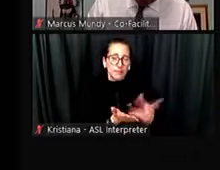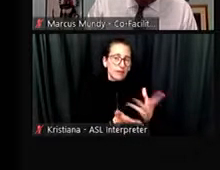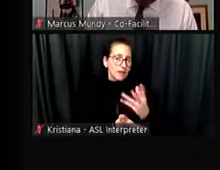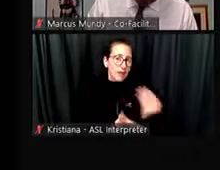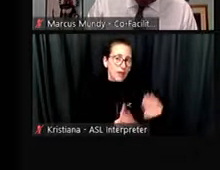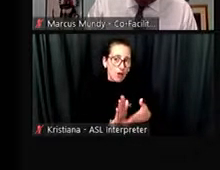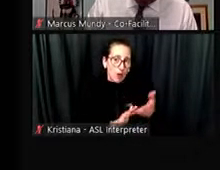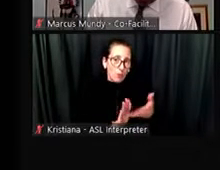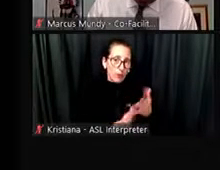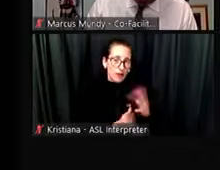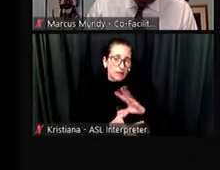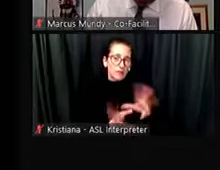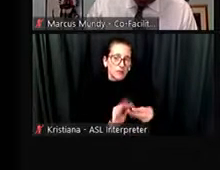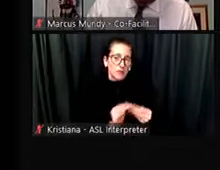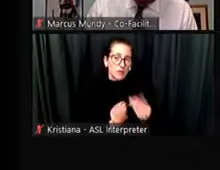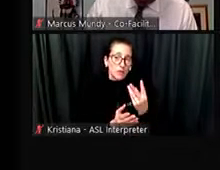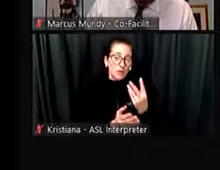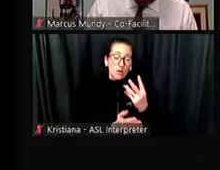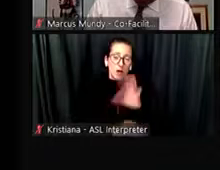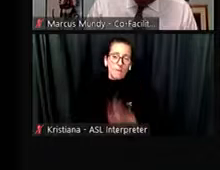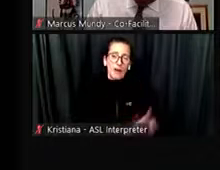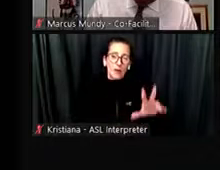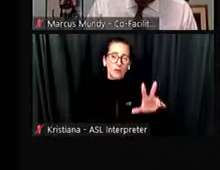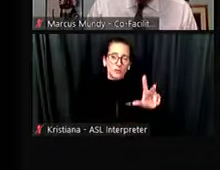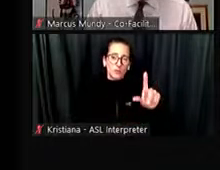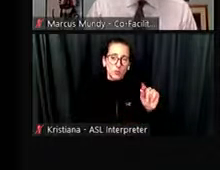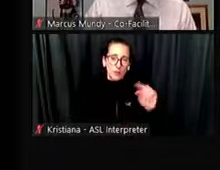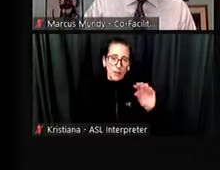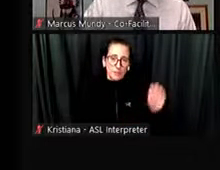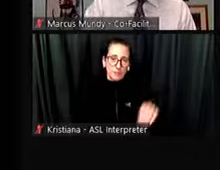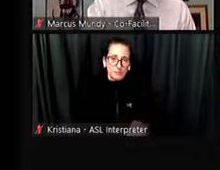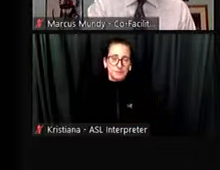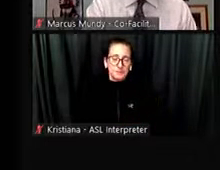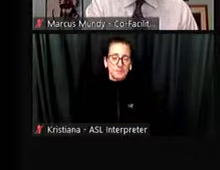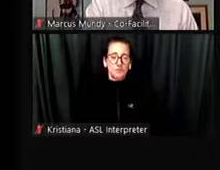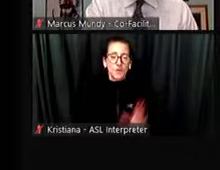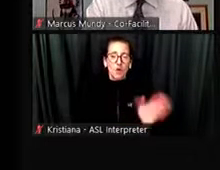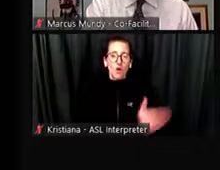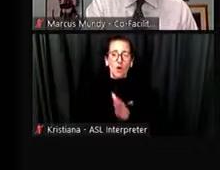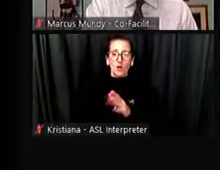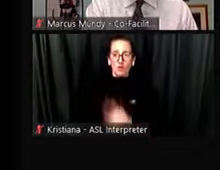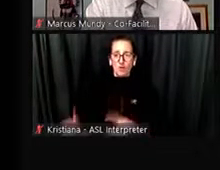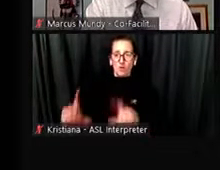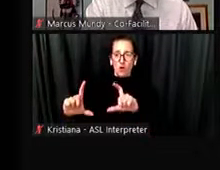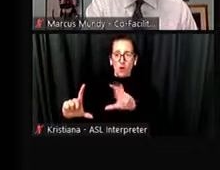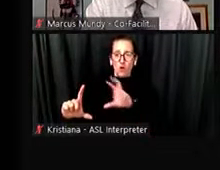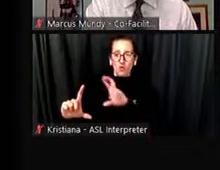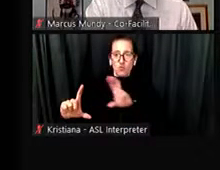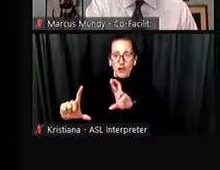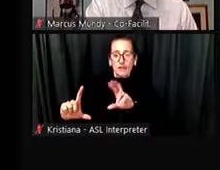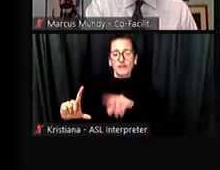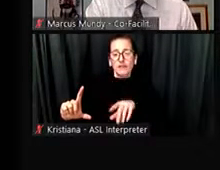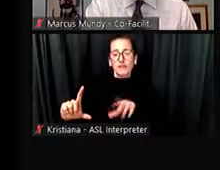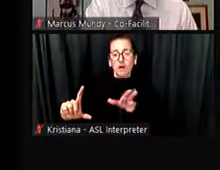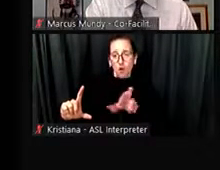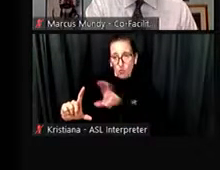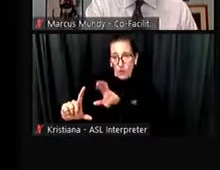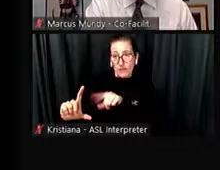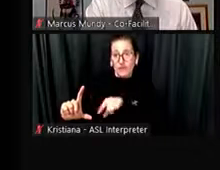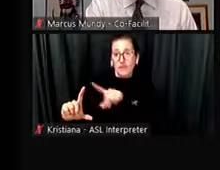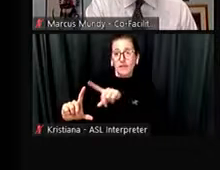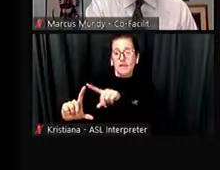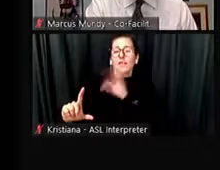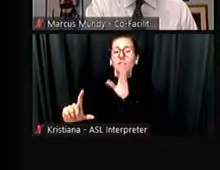total appropriation. And then the chart to the right is actually another percentage breakdown of the general fund to special fund